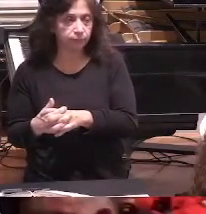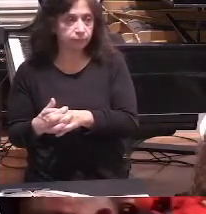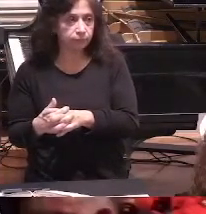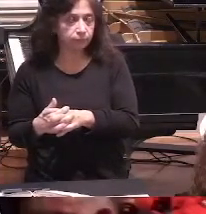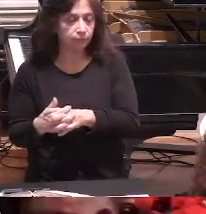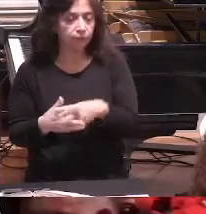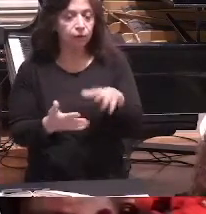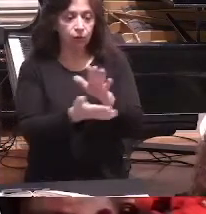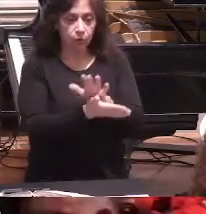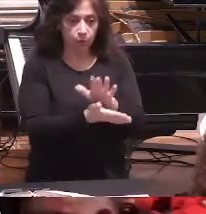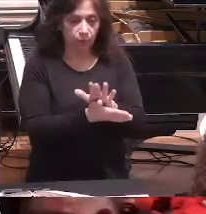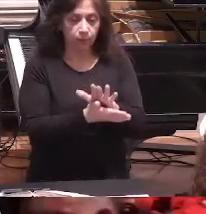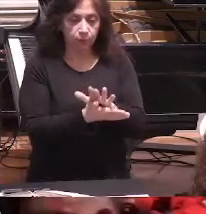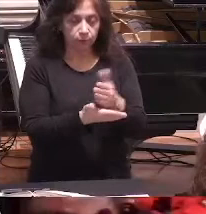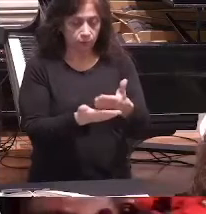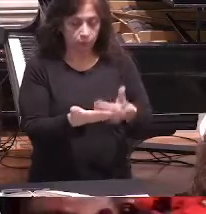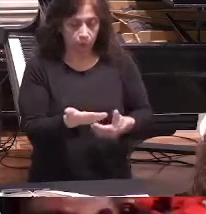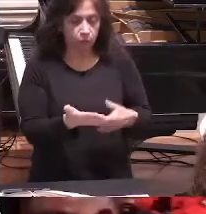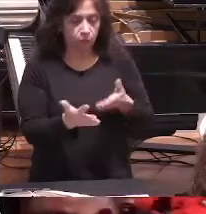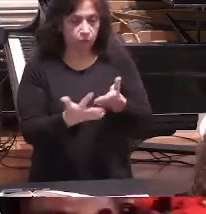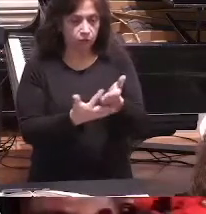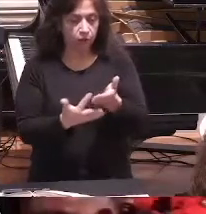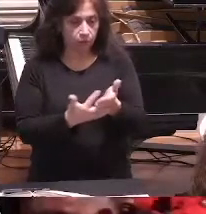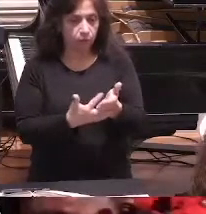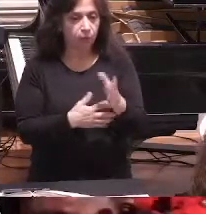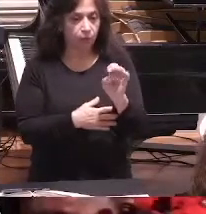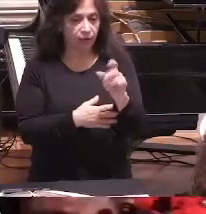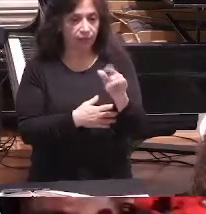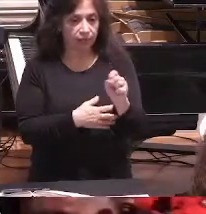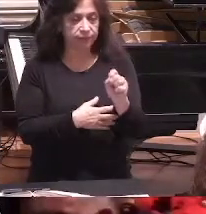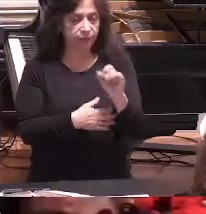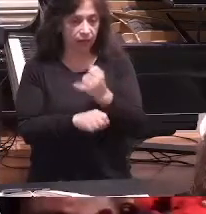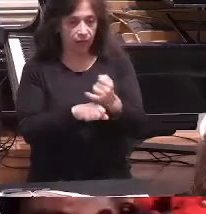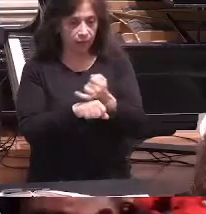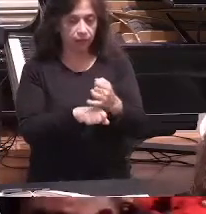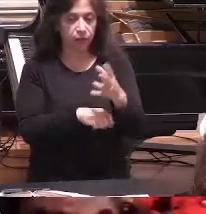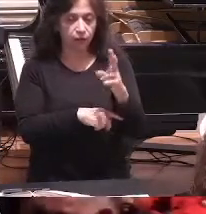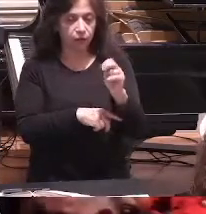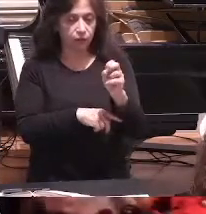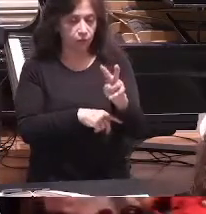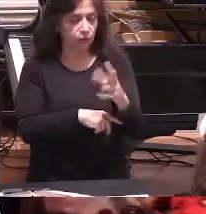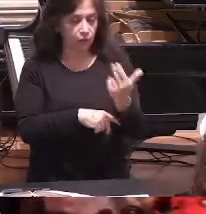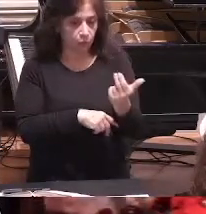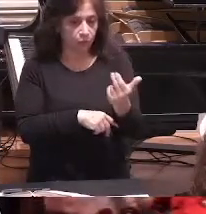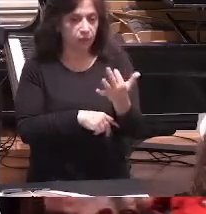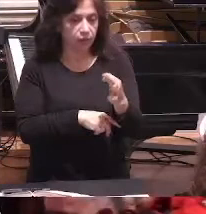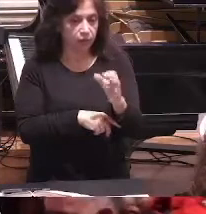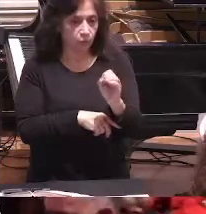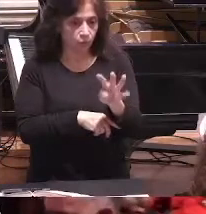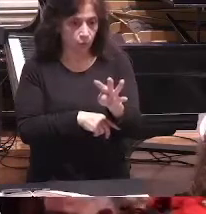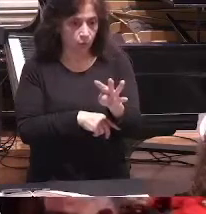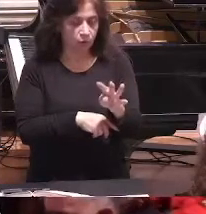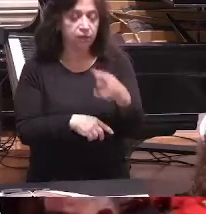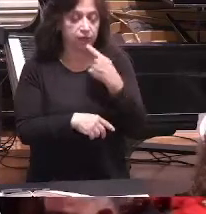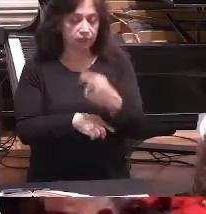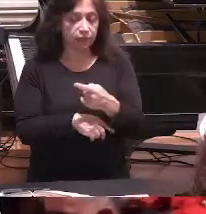Her paperwork reveals she came through Ellis Island on November 13, 1904, and states that